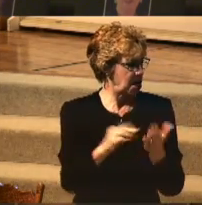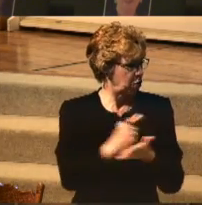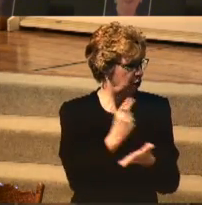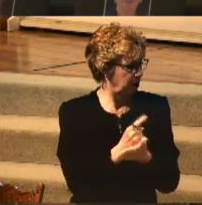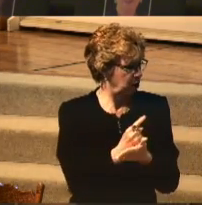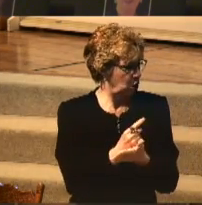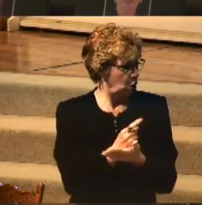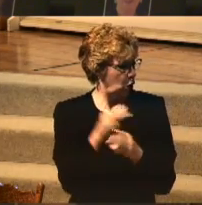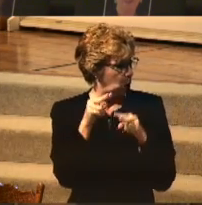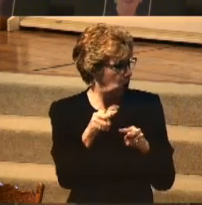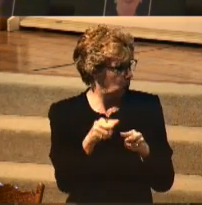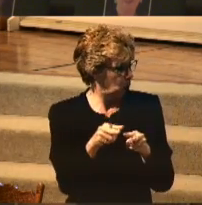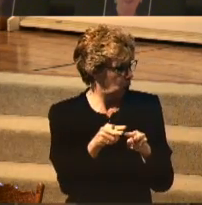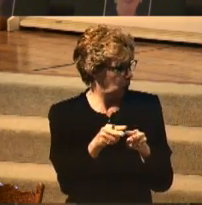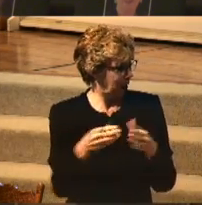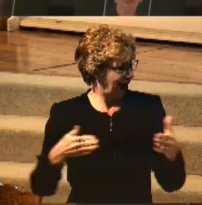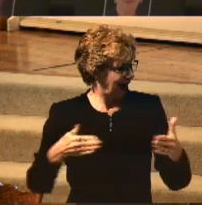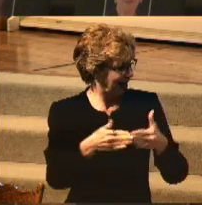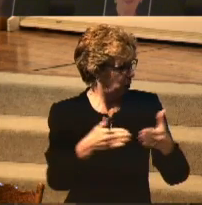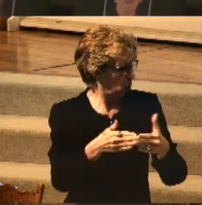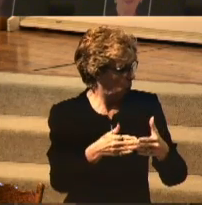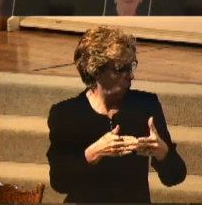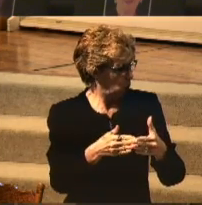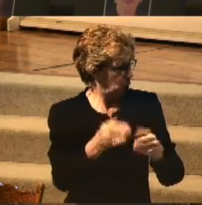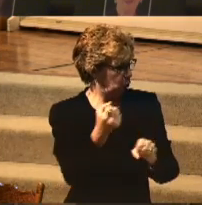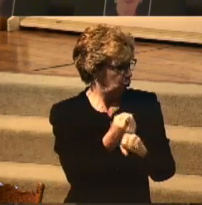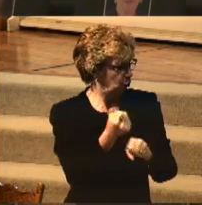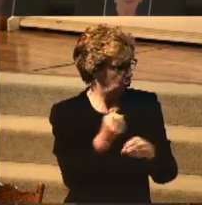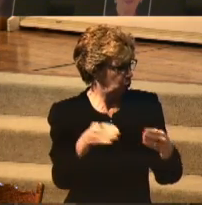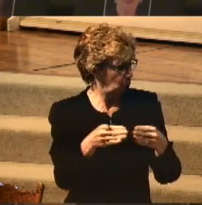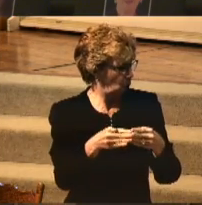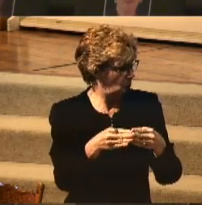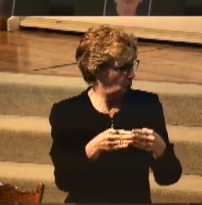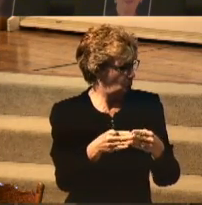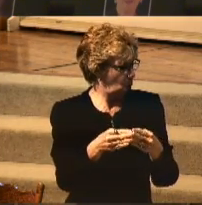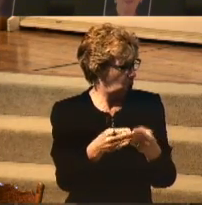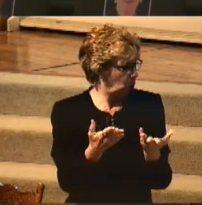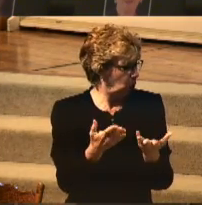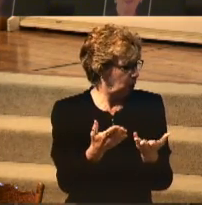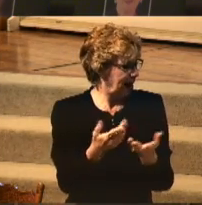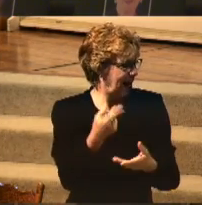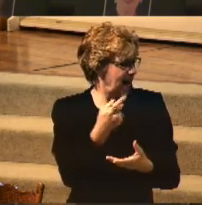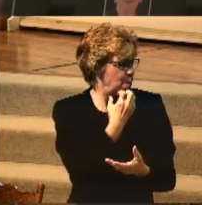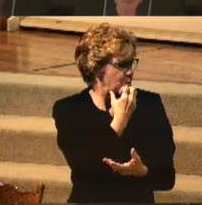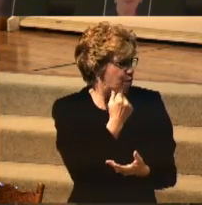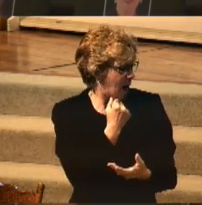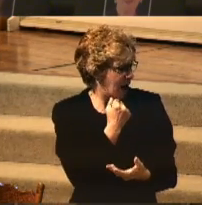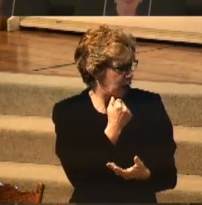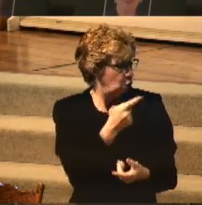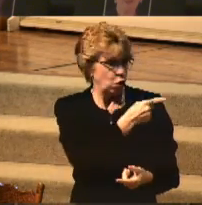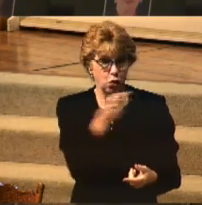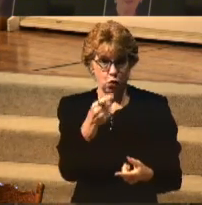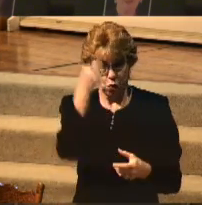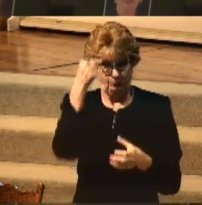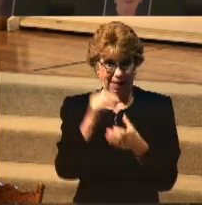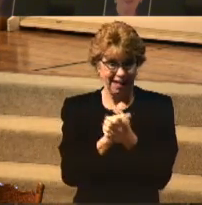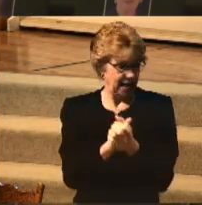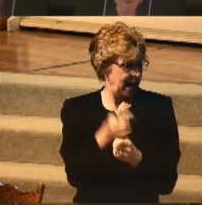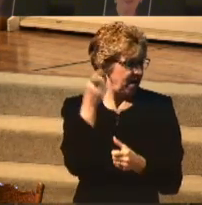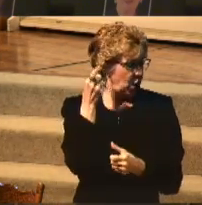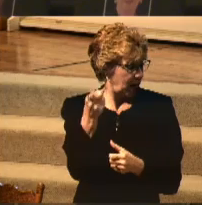cornerstone, elect," there's our word, "precious. And he that believeth on him shall not be